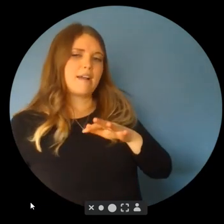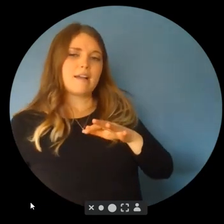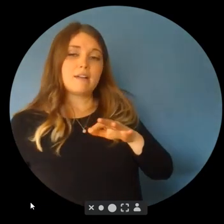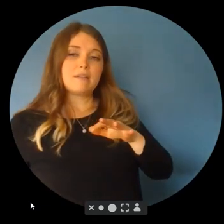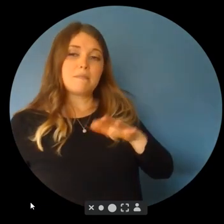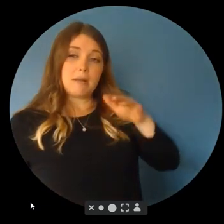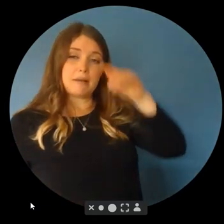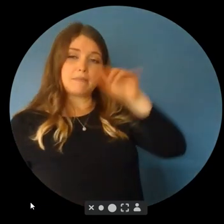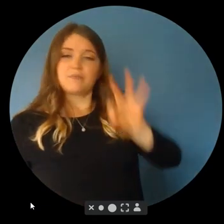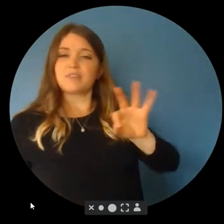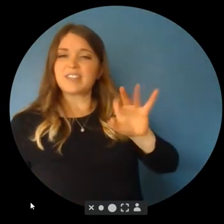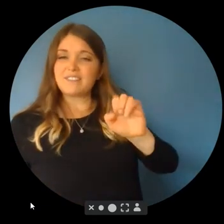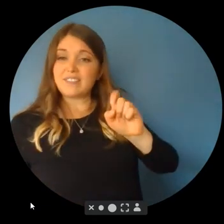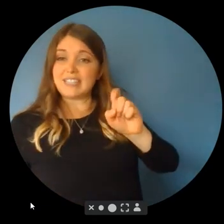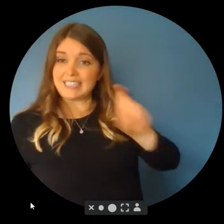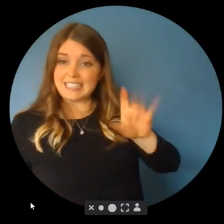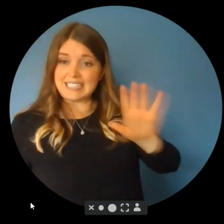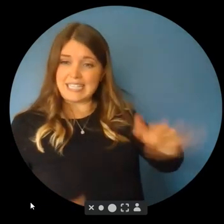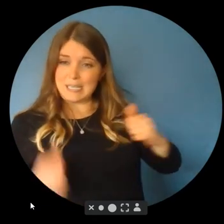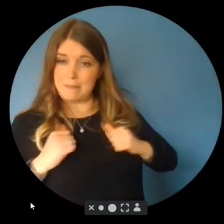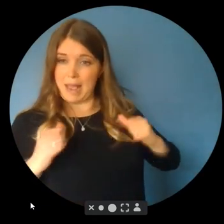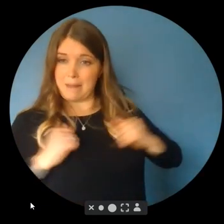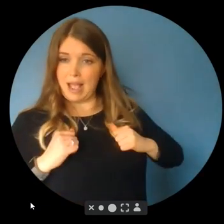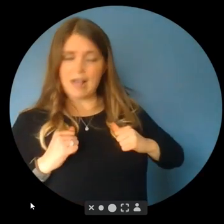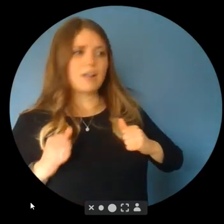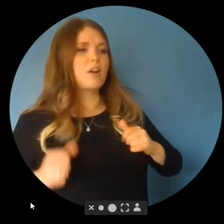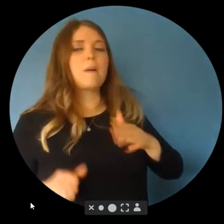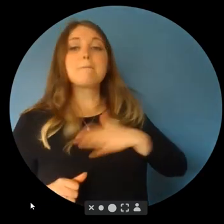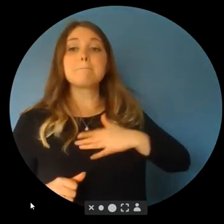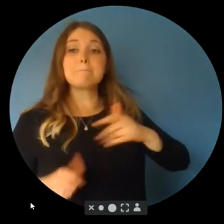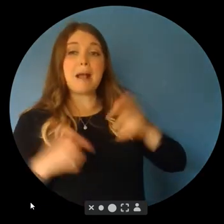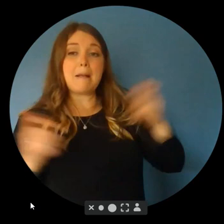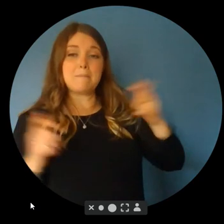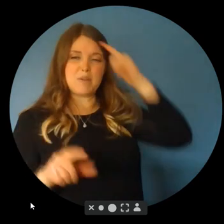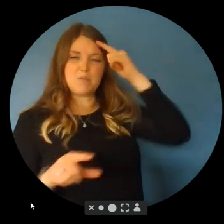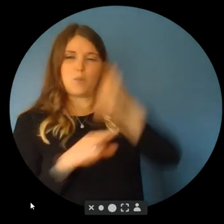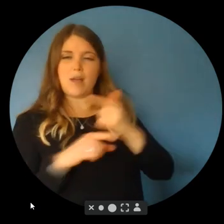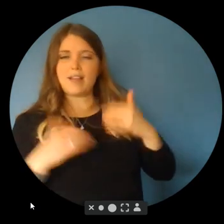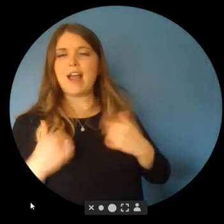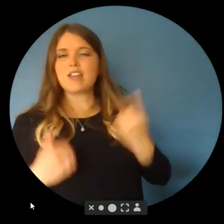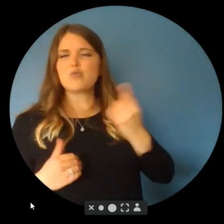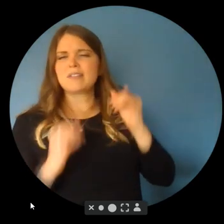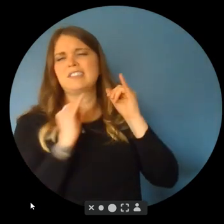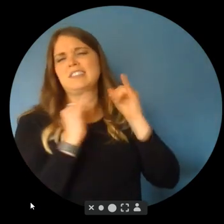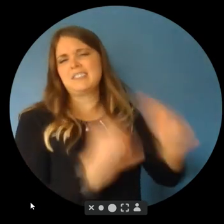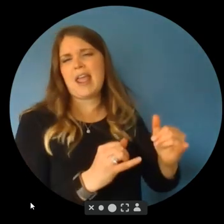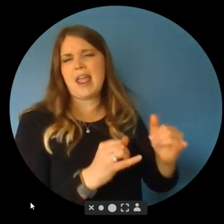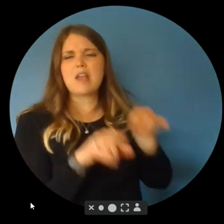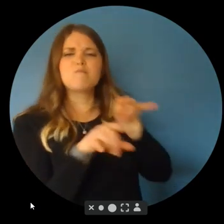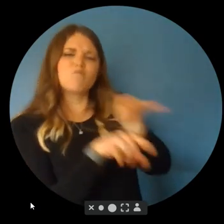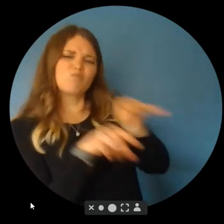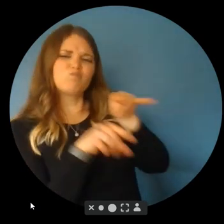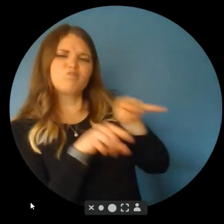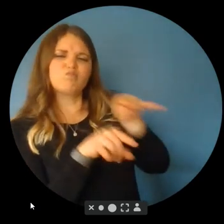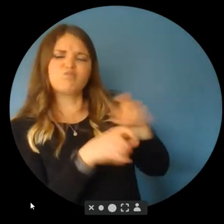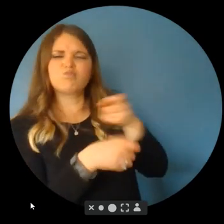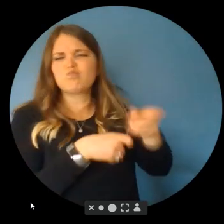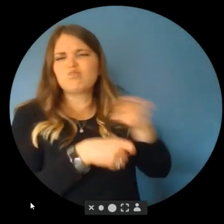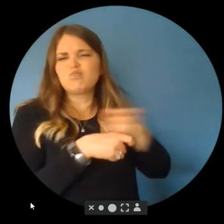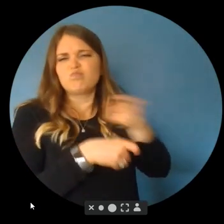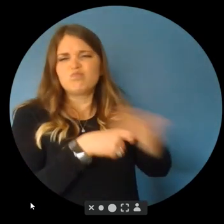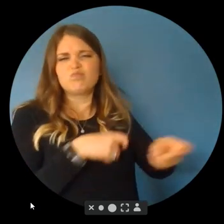it. Oh no, those kids on the school bus are not very nice, are they? They're teasing him. And look what's coming out of his